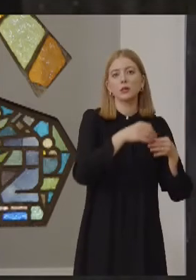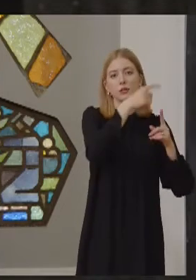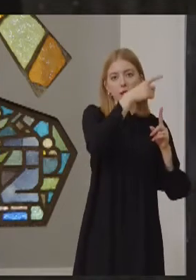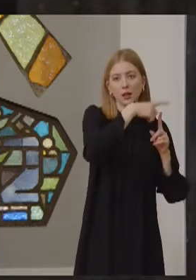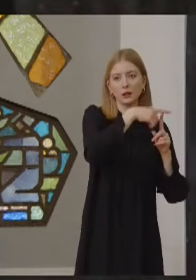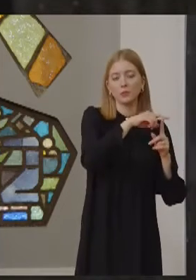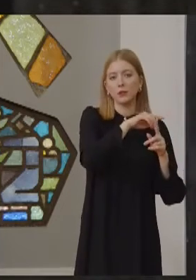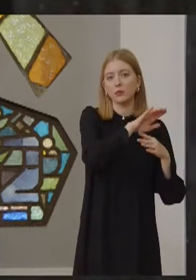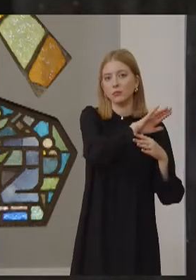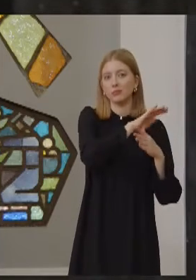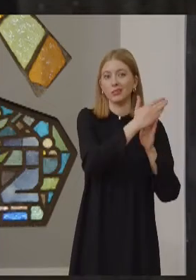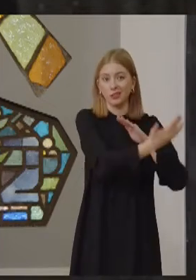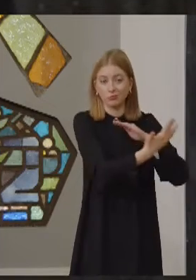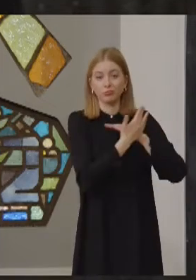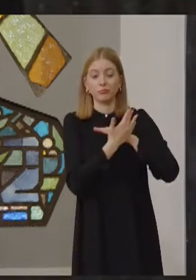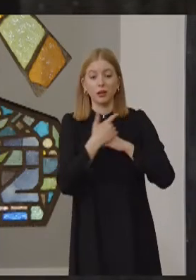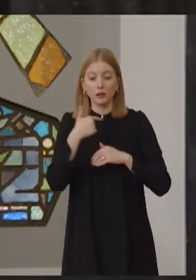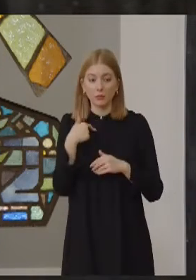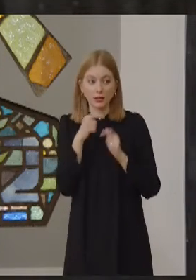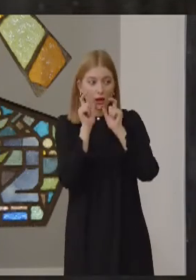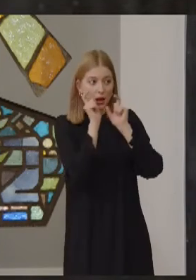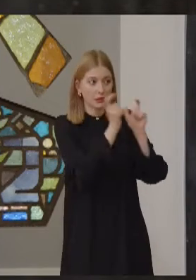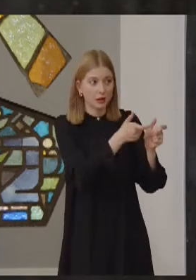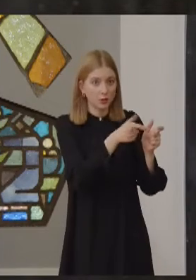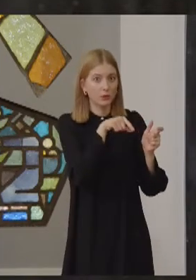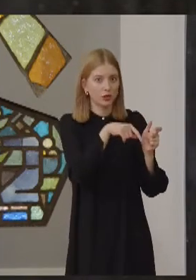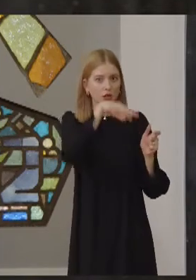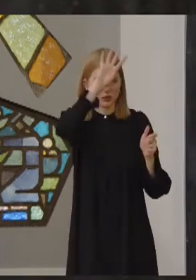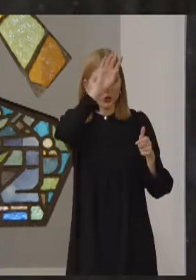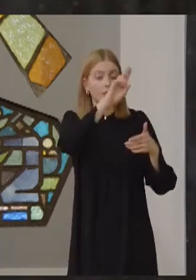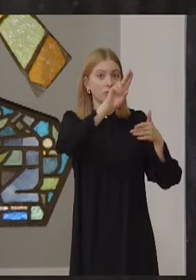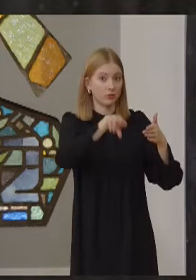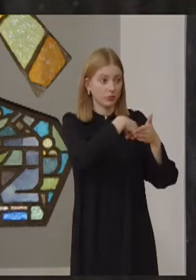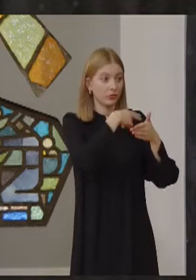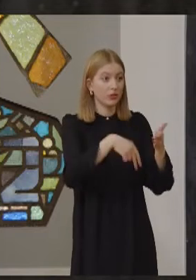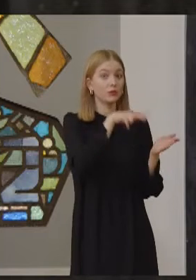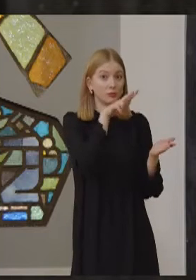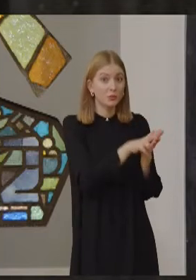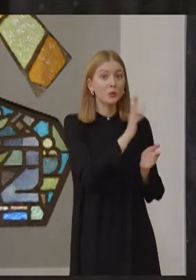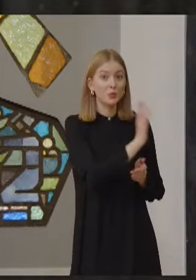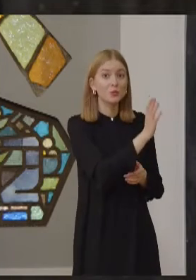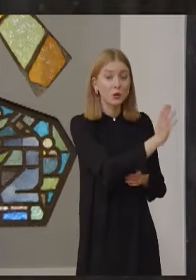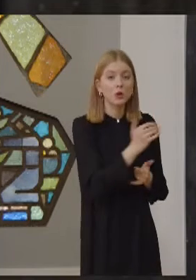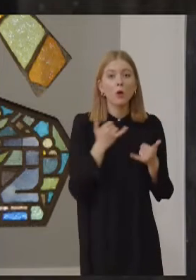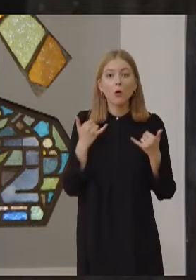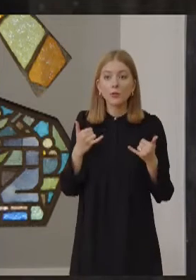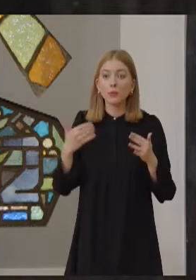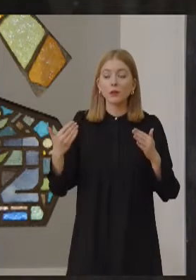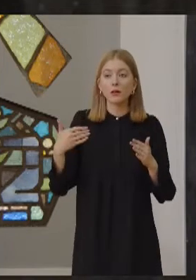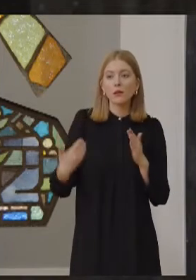or the request from the United Nations on the ratification.